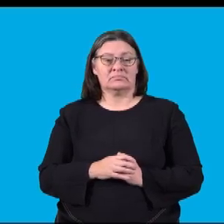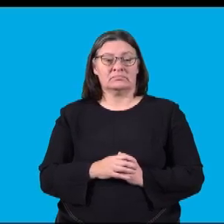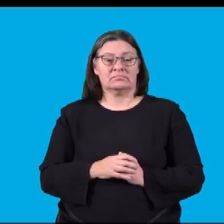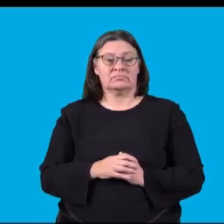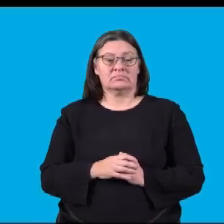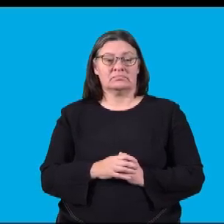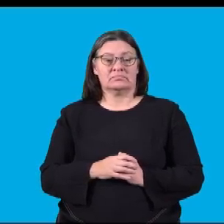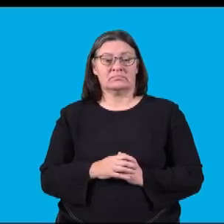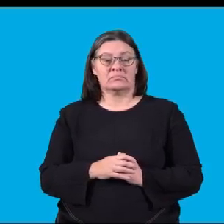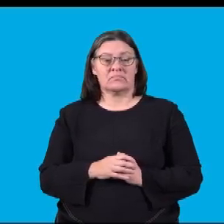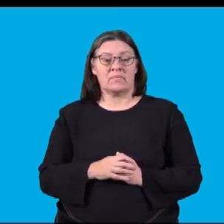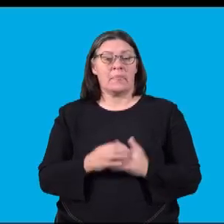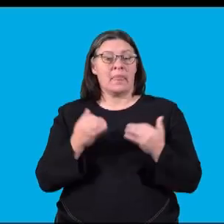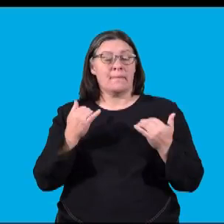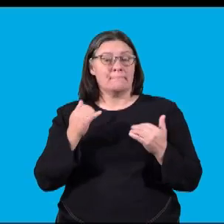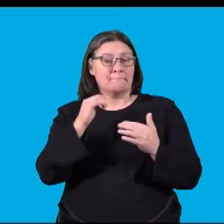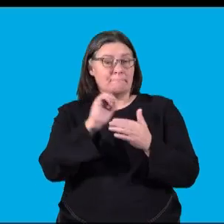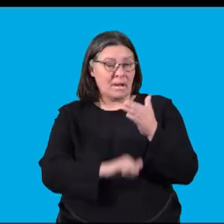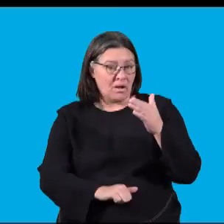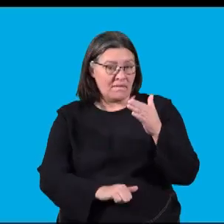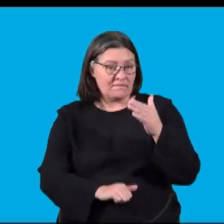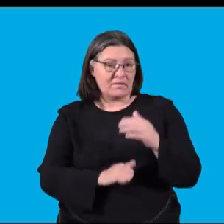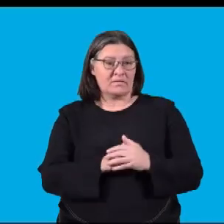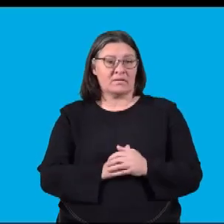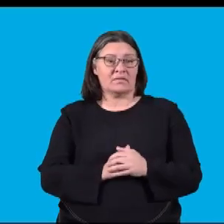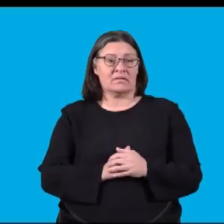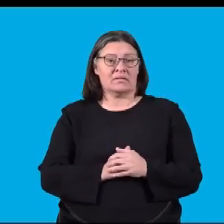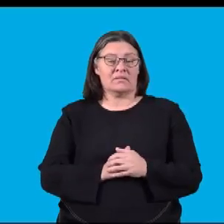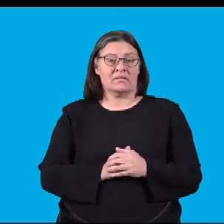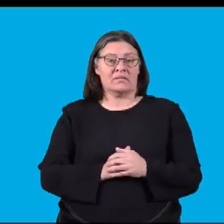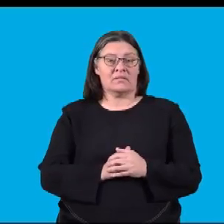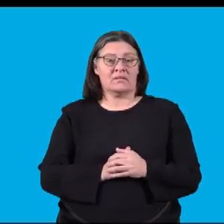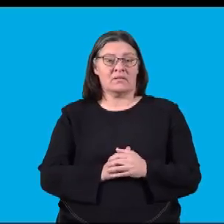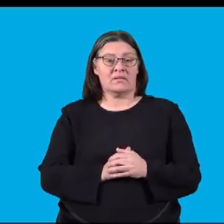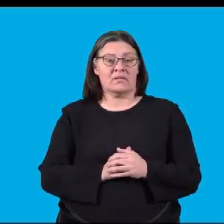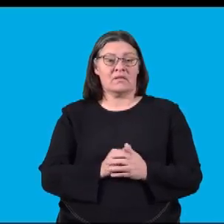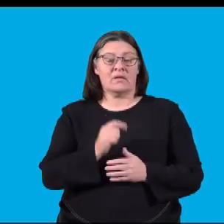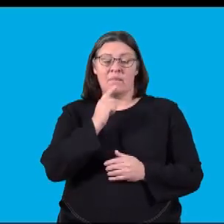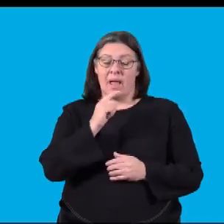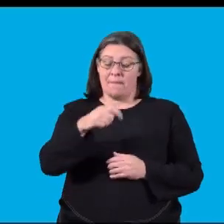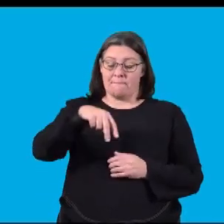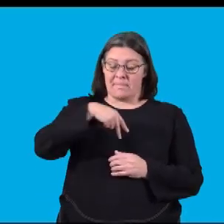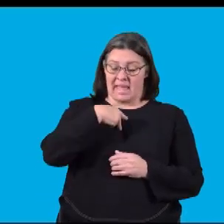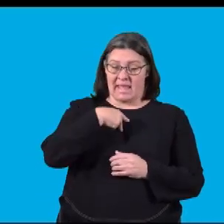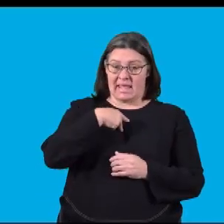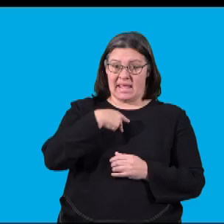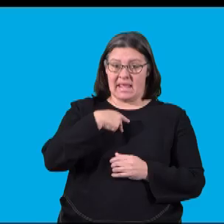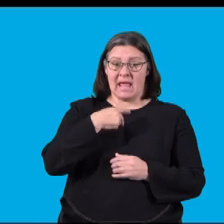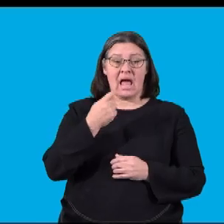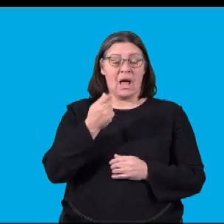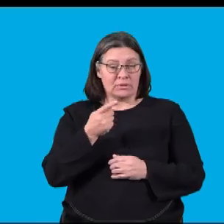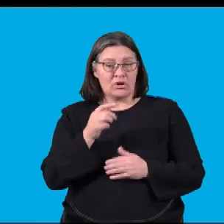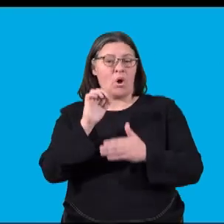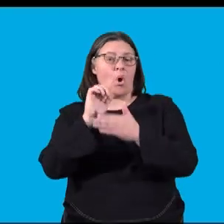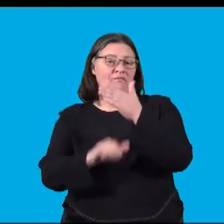645,250. Then I'll now say minus. When a debtor pays, that amount will